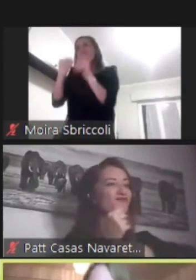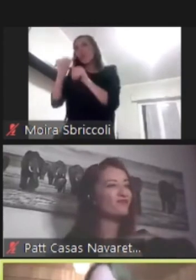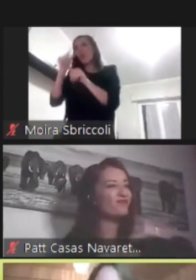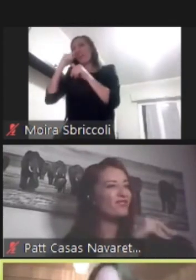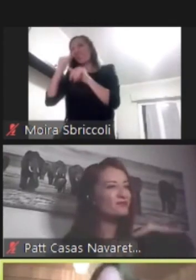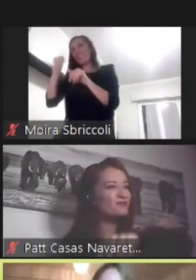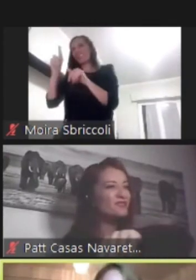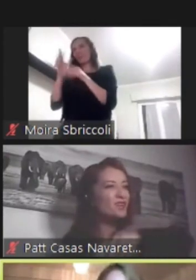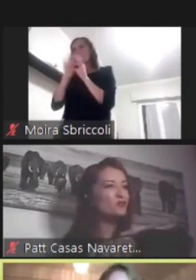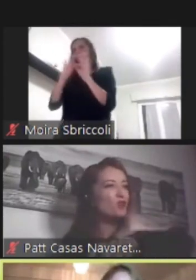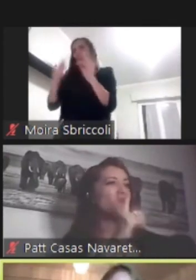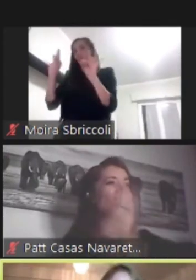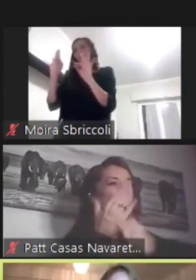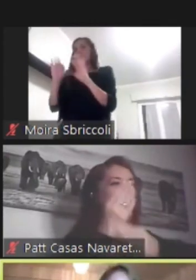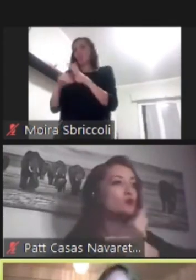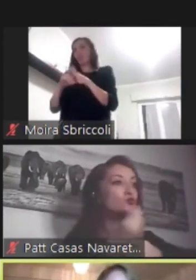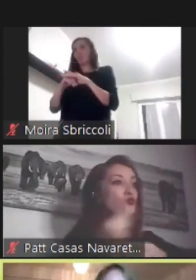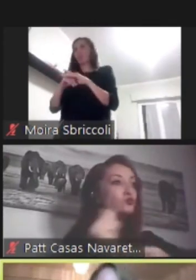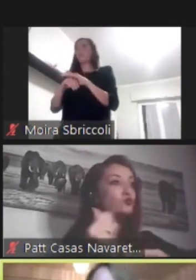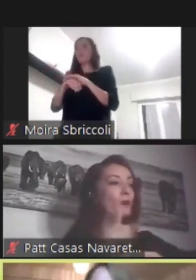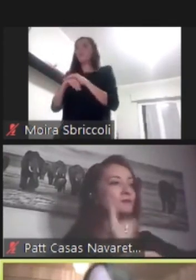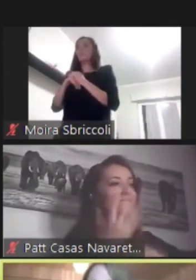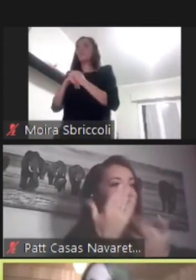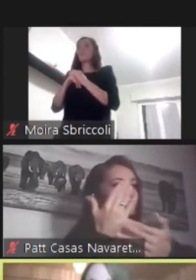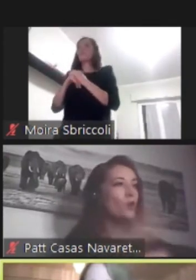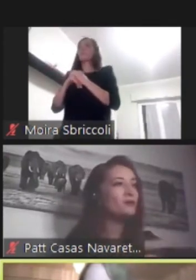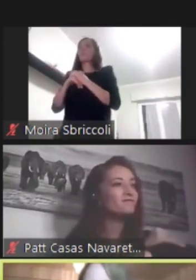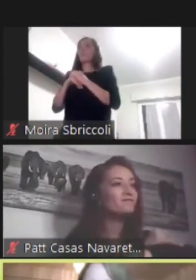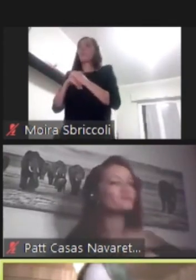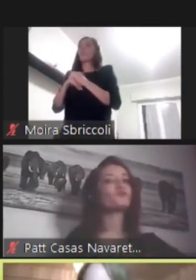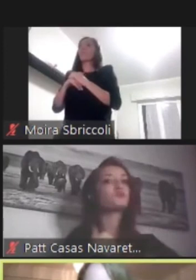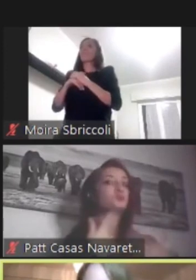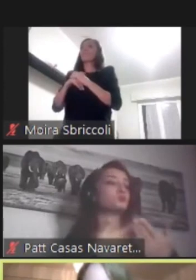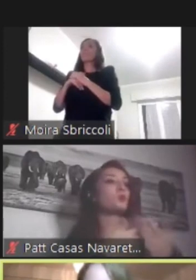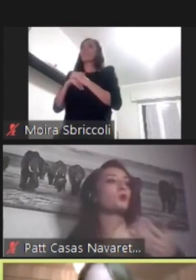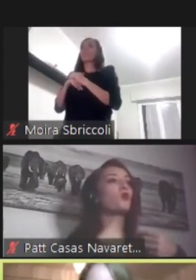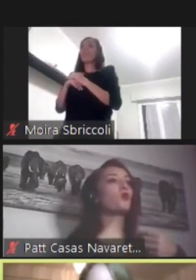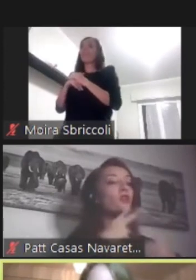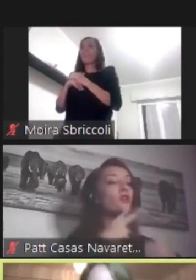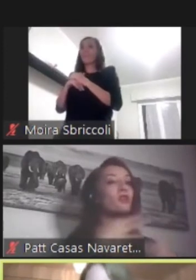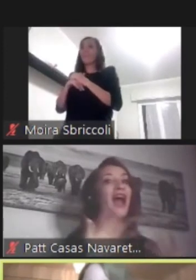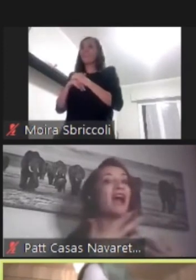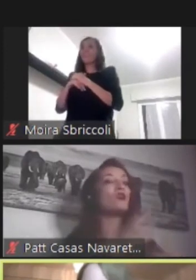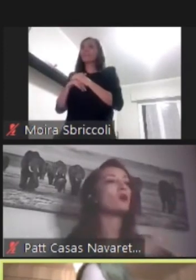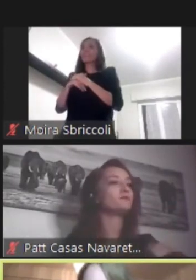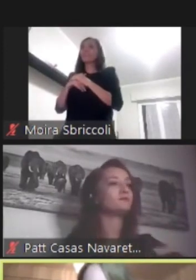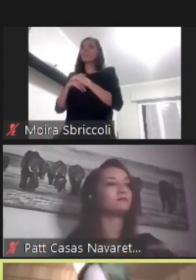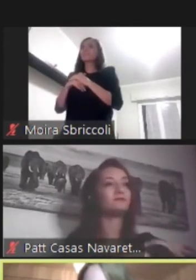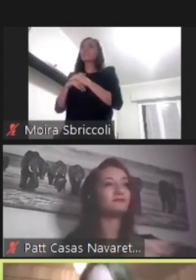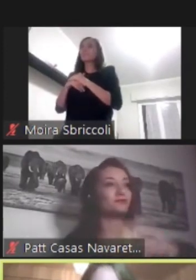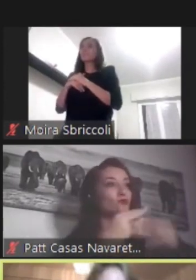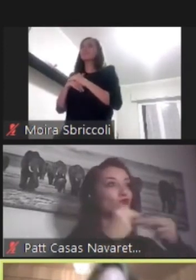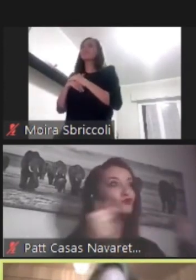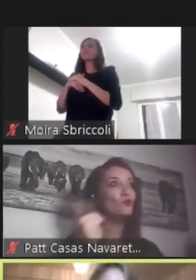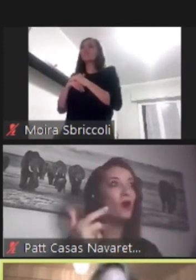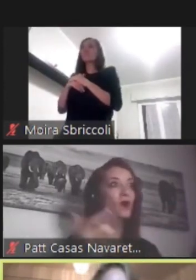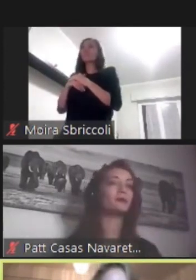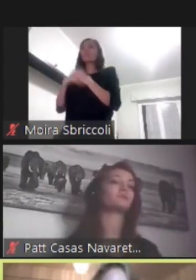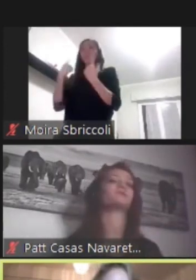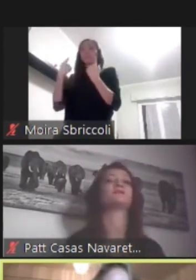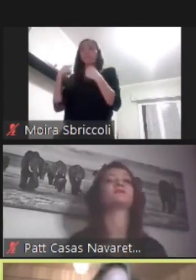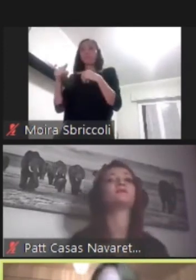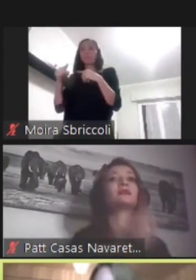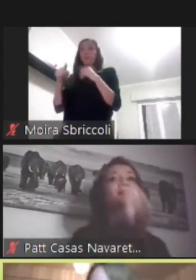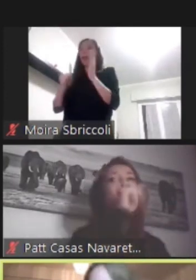one of the most effective ways to raise progesterone levels in a woman.